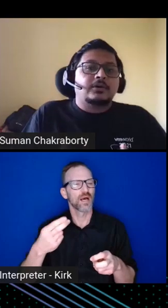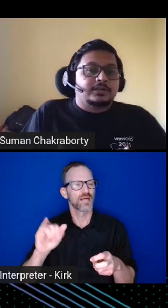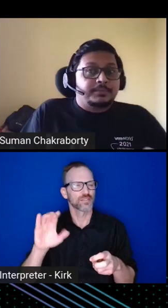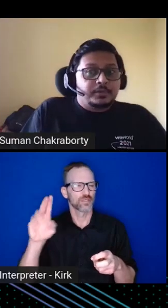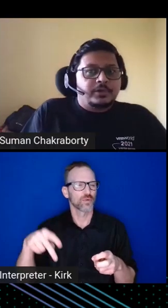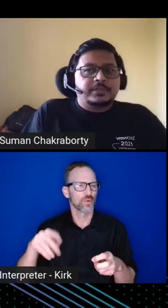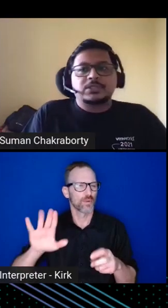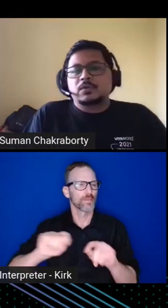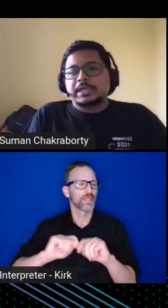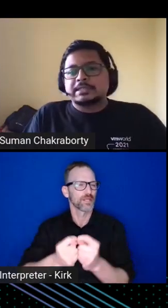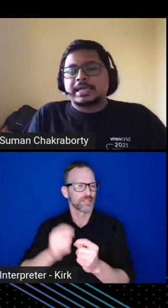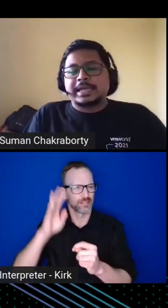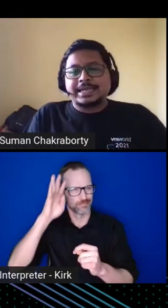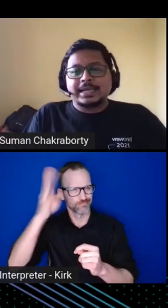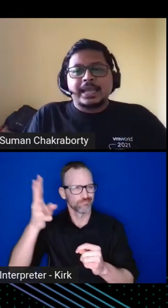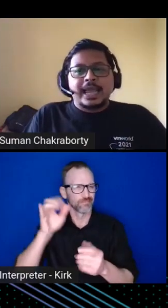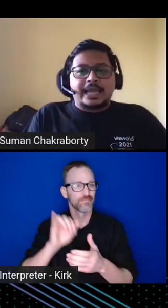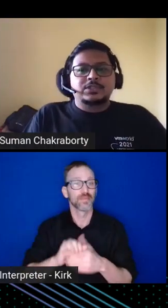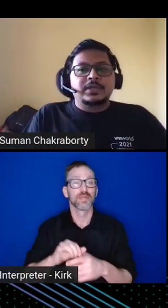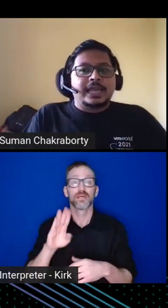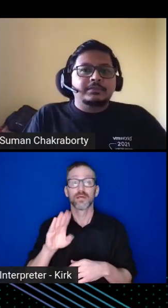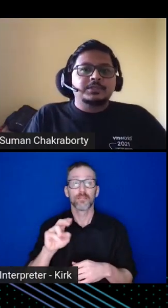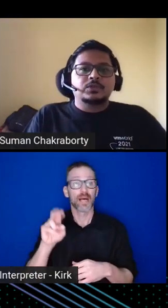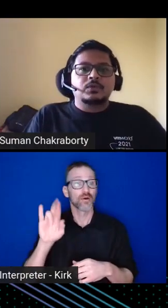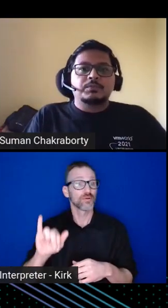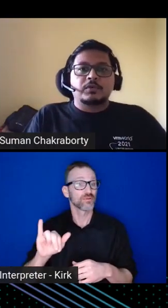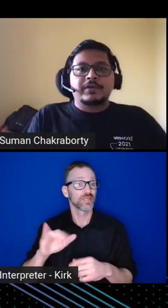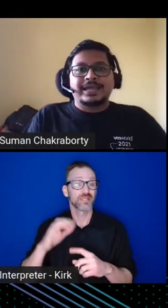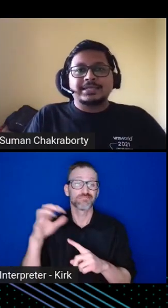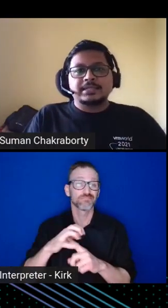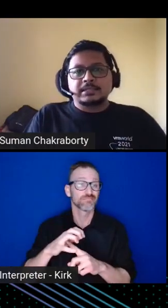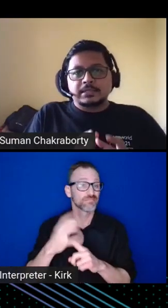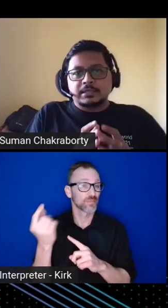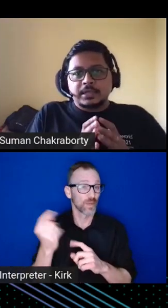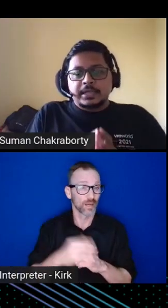thing or the beauty of the tool is that it actually helps to